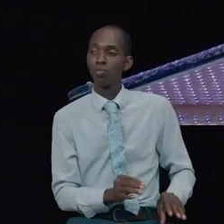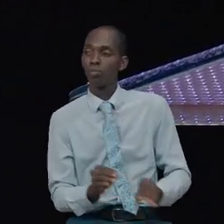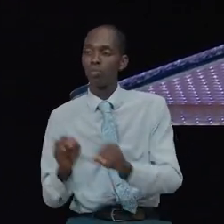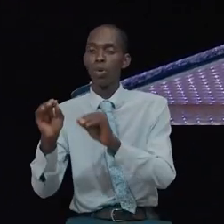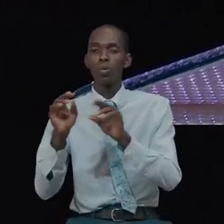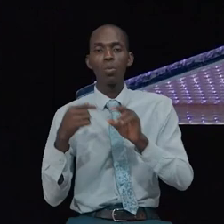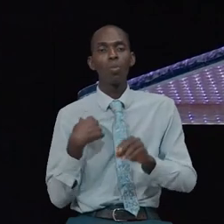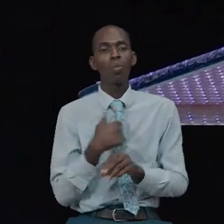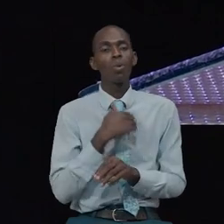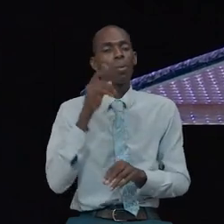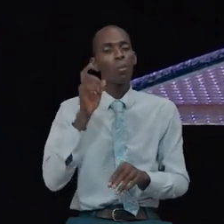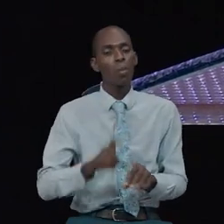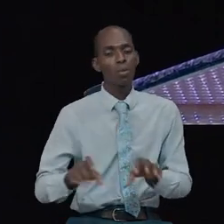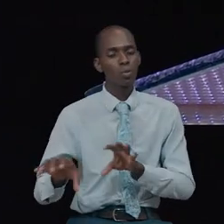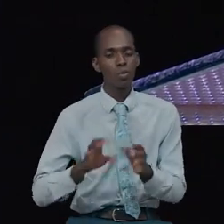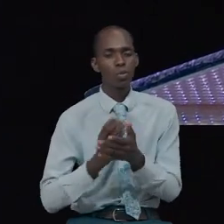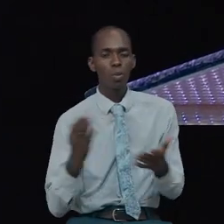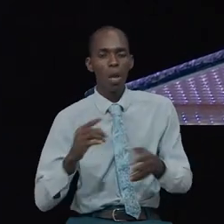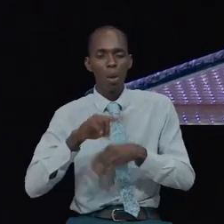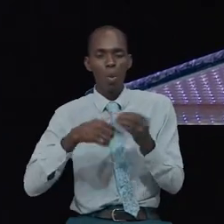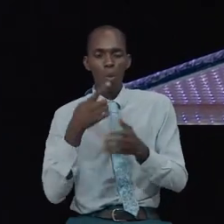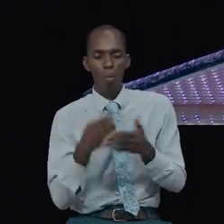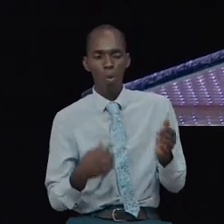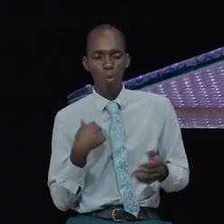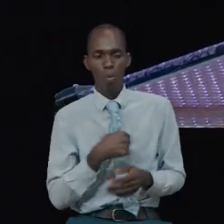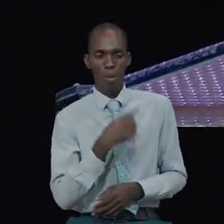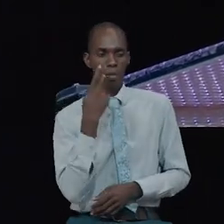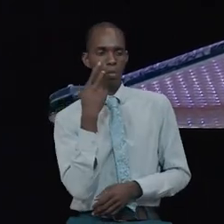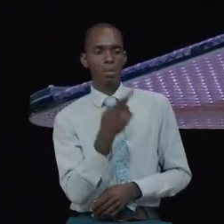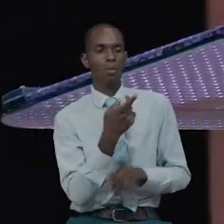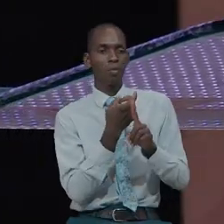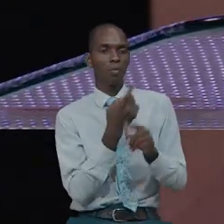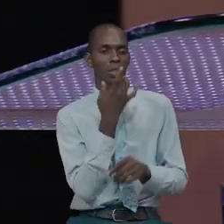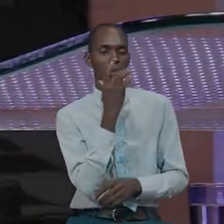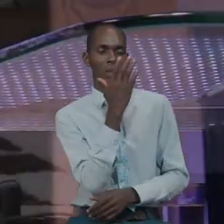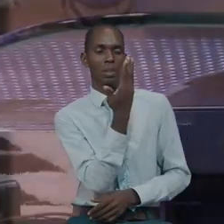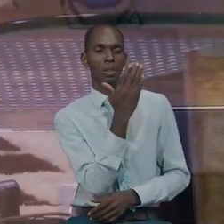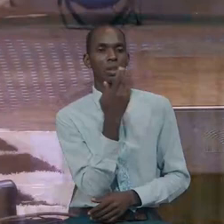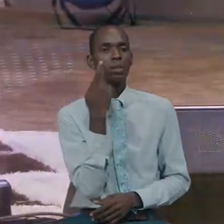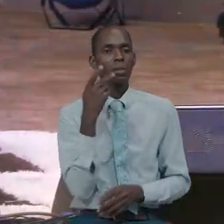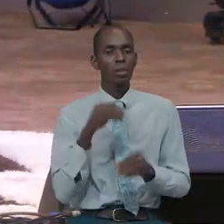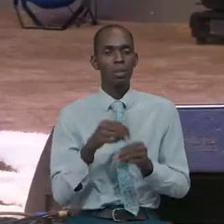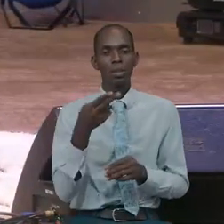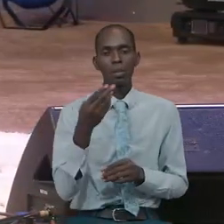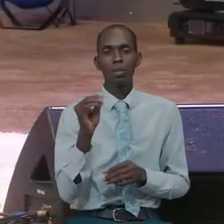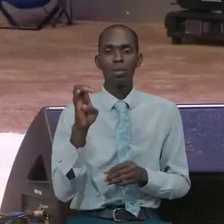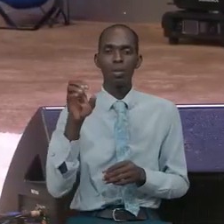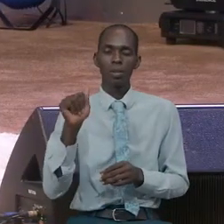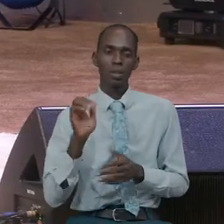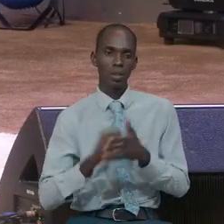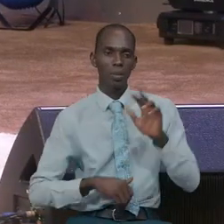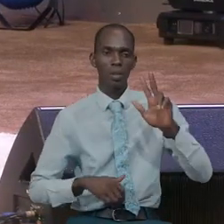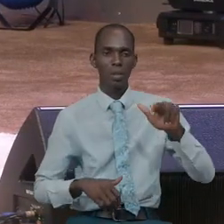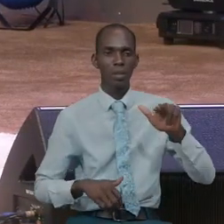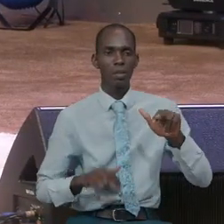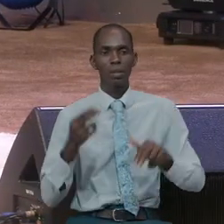do something about what we see from the mirror. We're looking at Hosea chapter 13, and